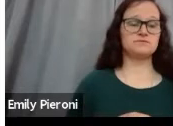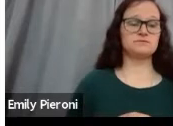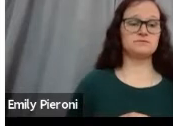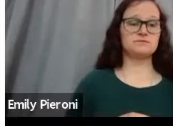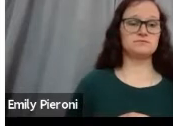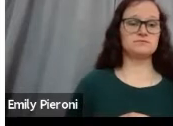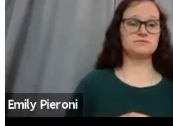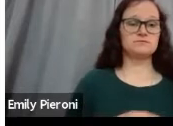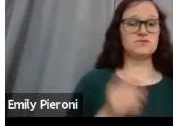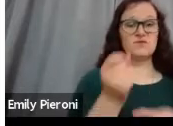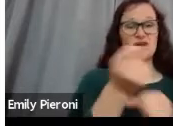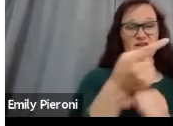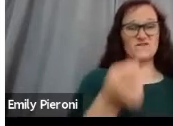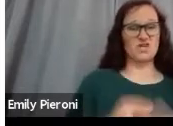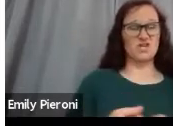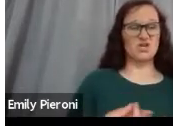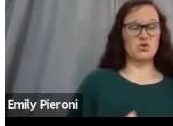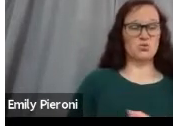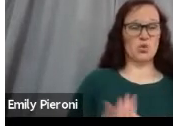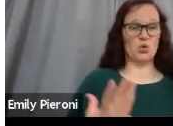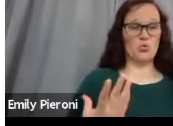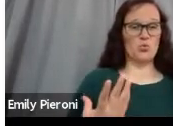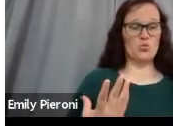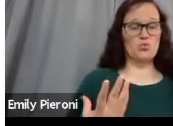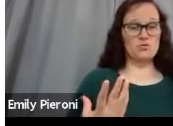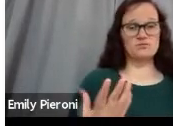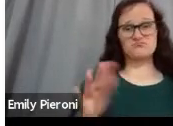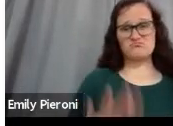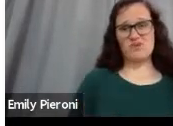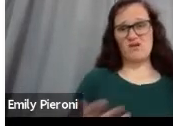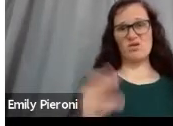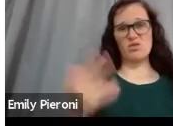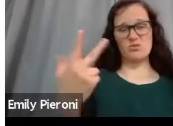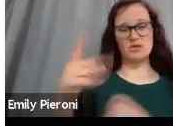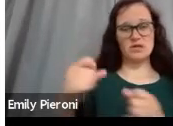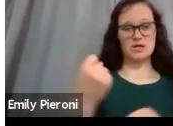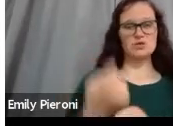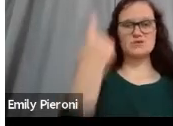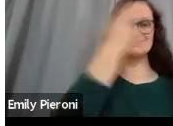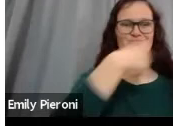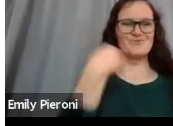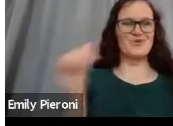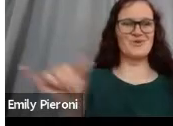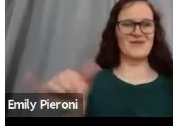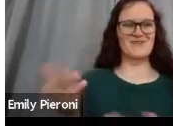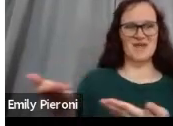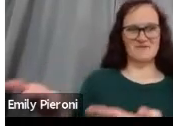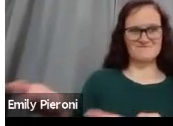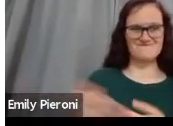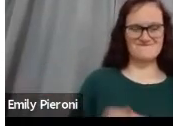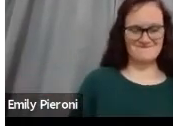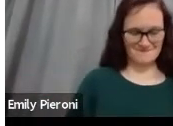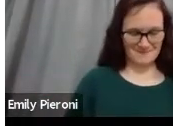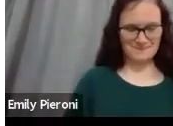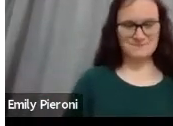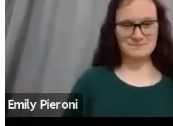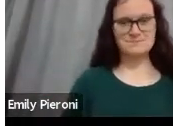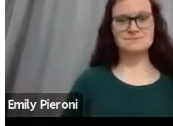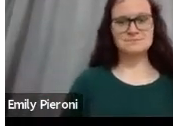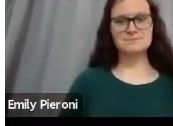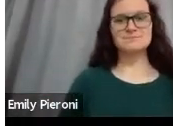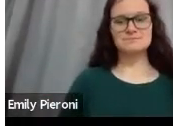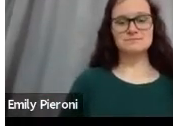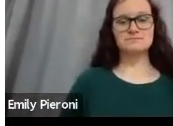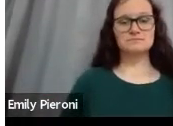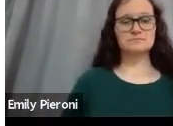crop. After 3 years, they look like something like that, which is a pretty substantially